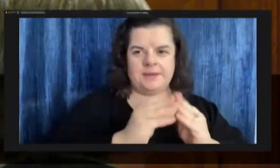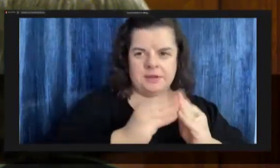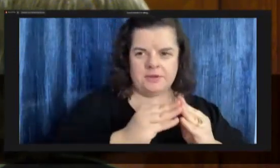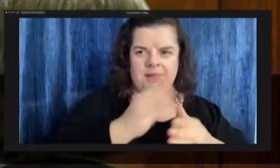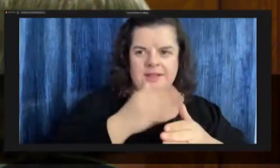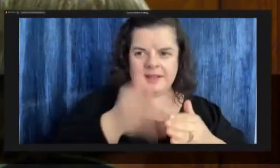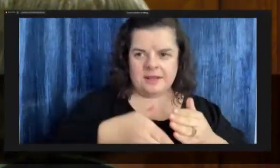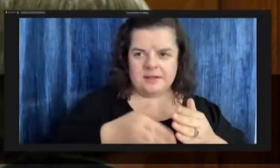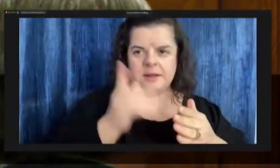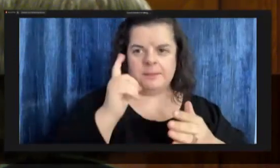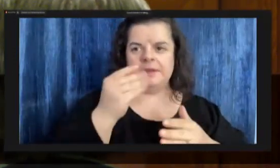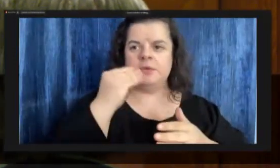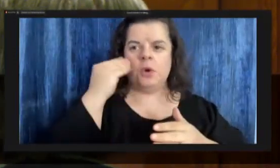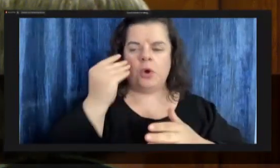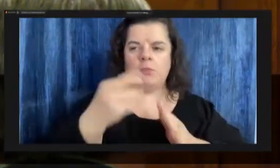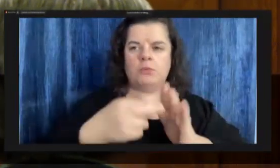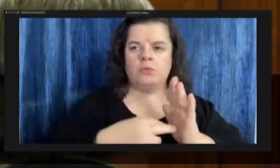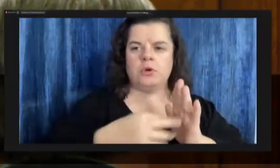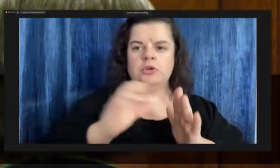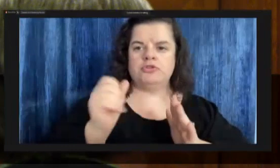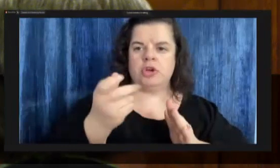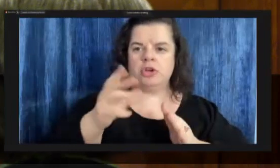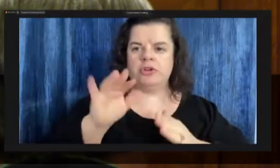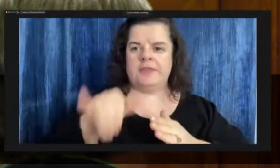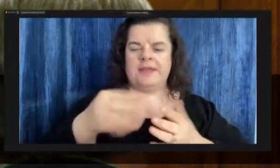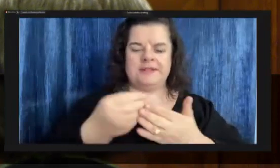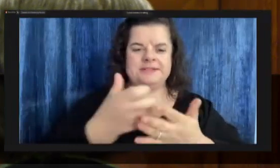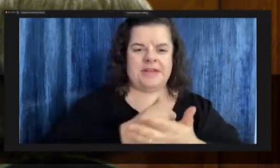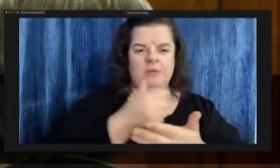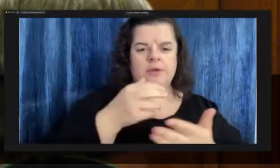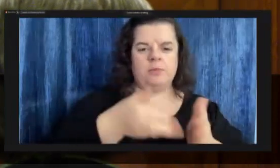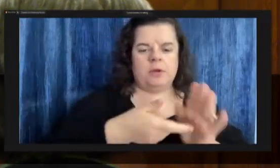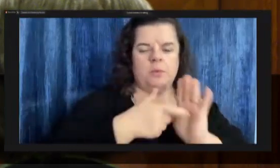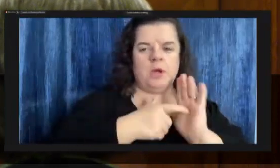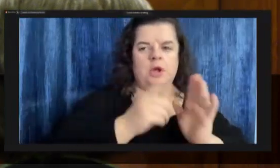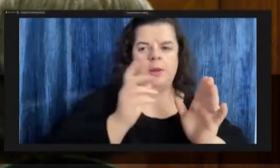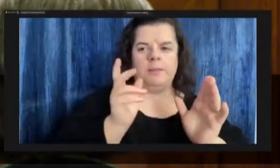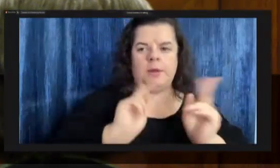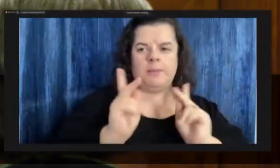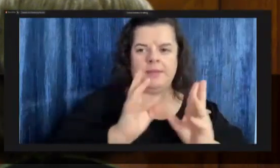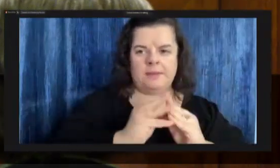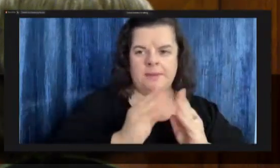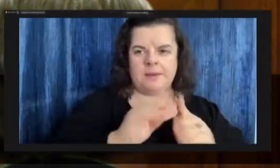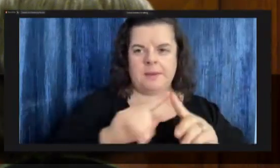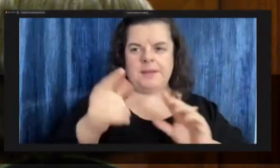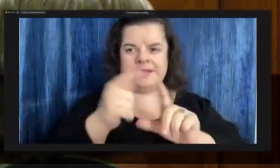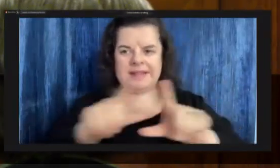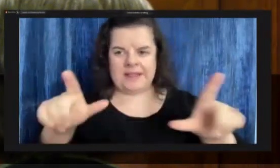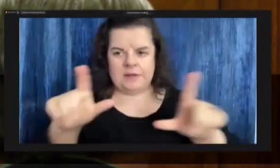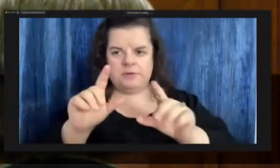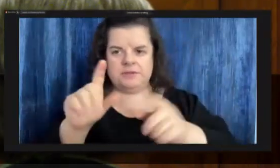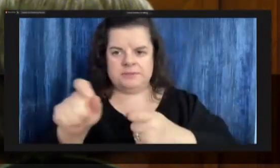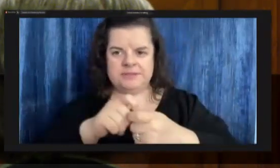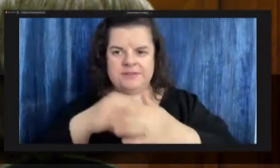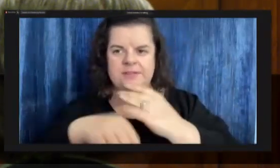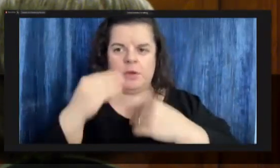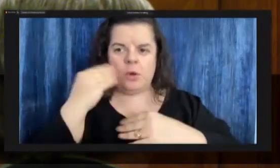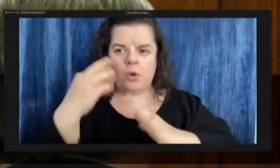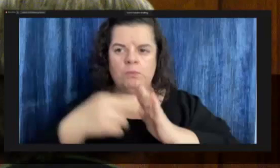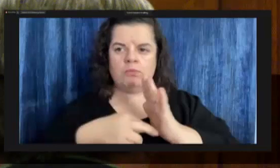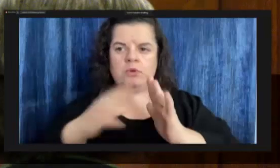it's in the home rule charter that salary matters require a public hearing. But the language specifically in the Home Rule Charter can be found